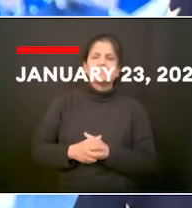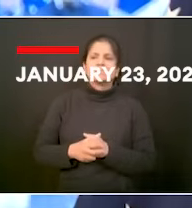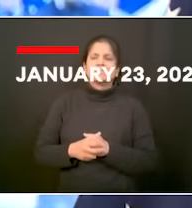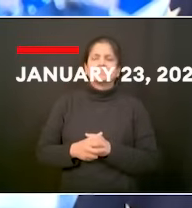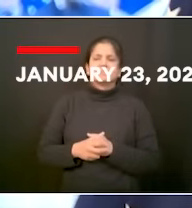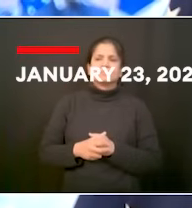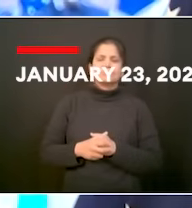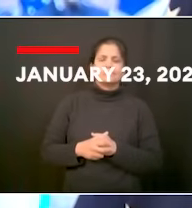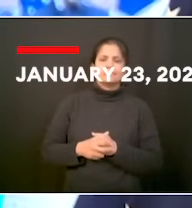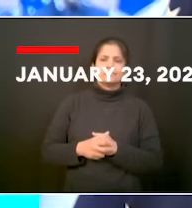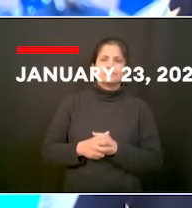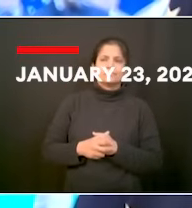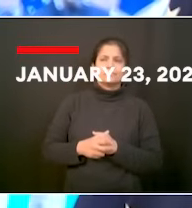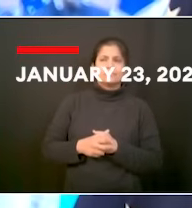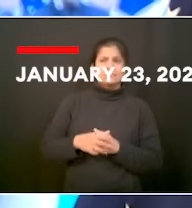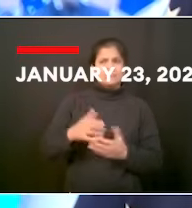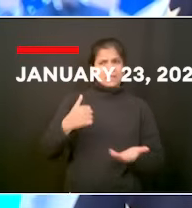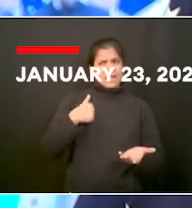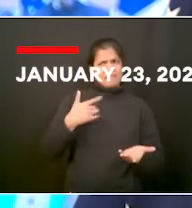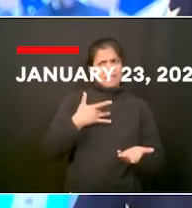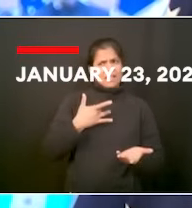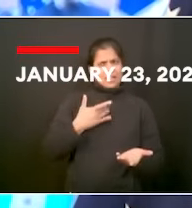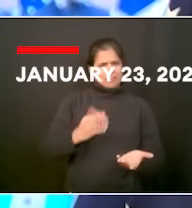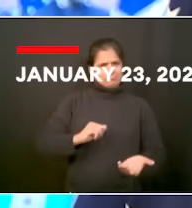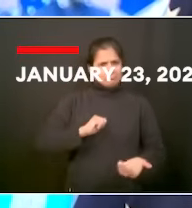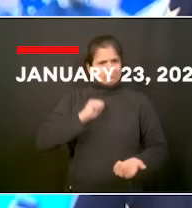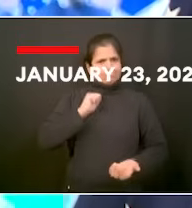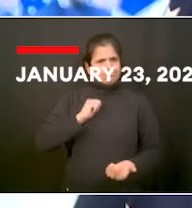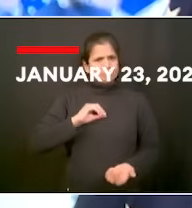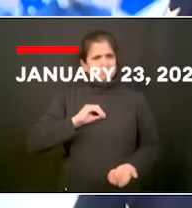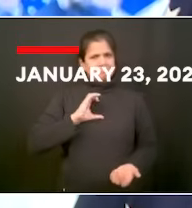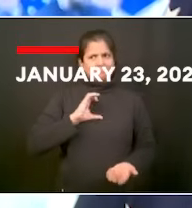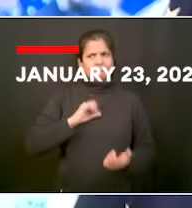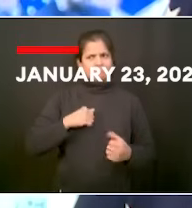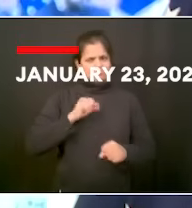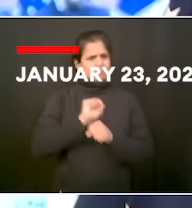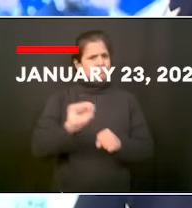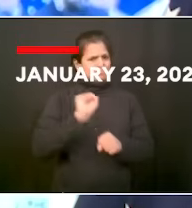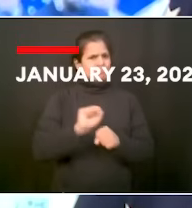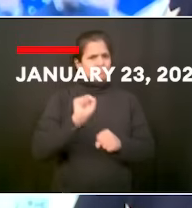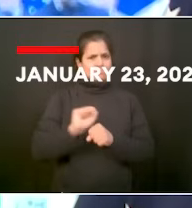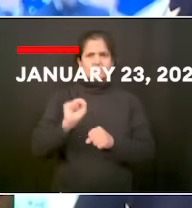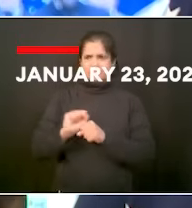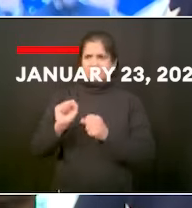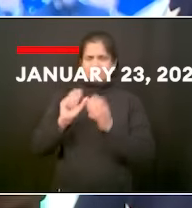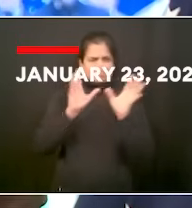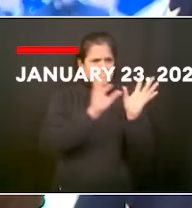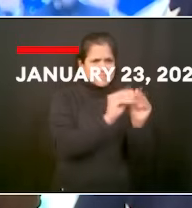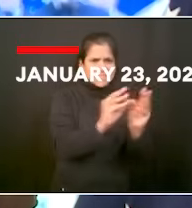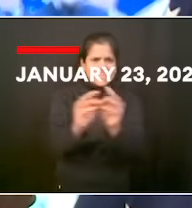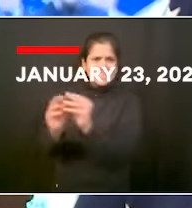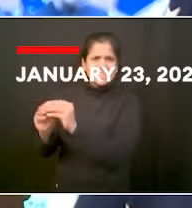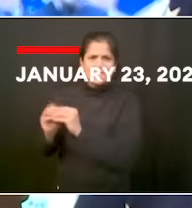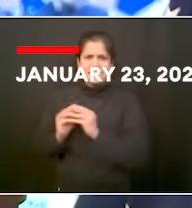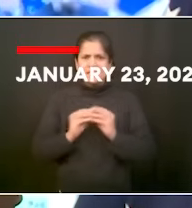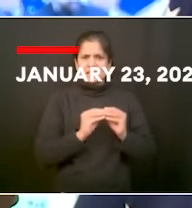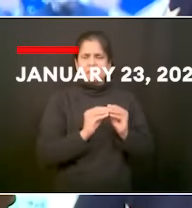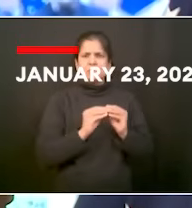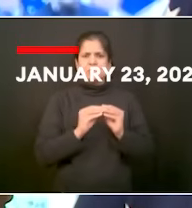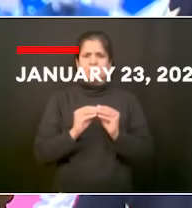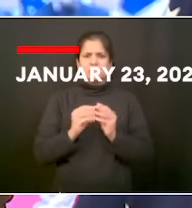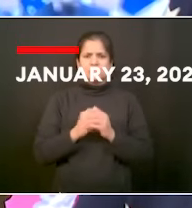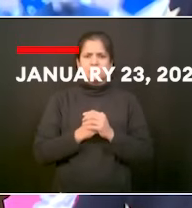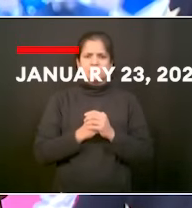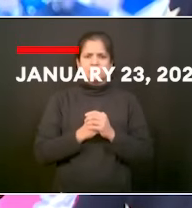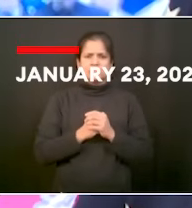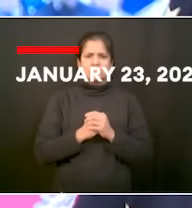me, frankly, is that in the work and in the meetings that I've been having with the incredible leadership that we have here is the